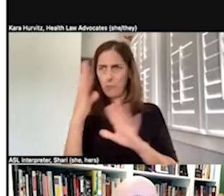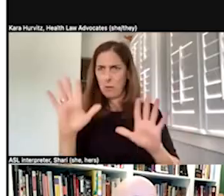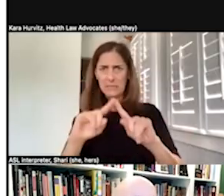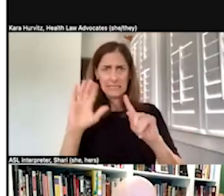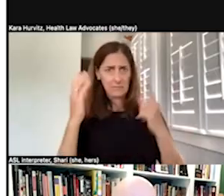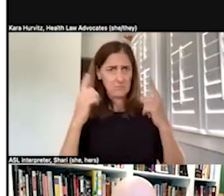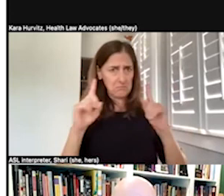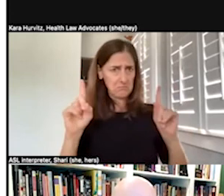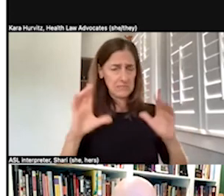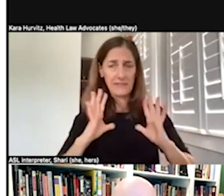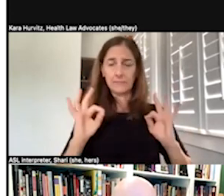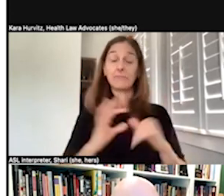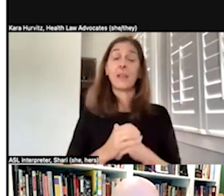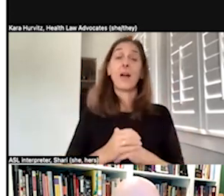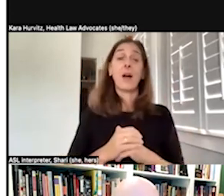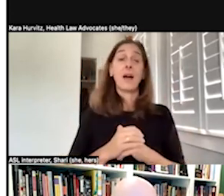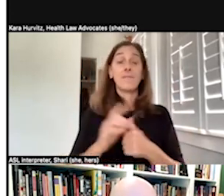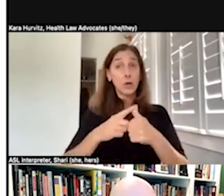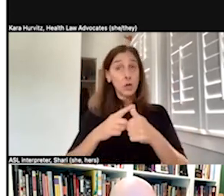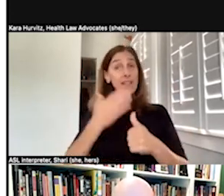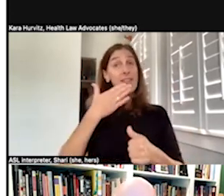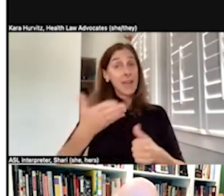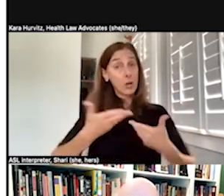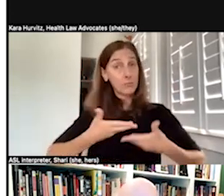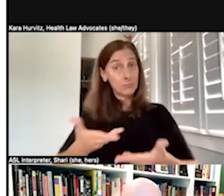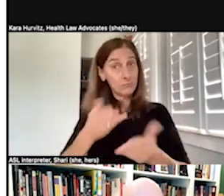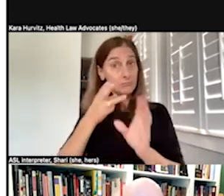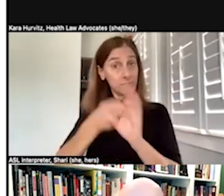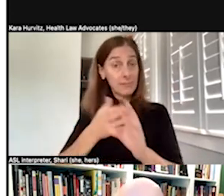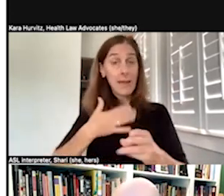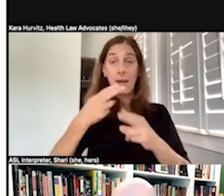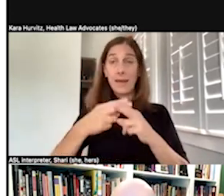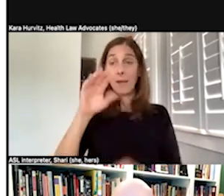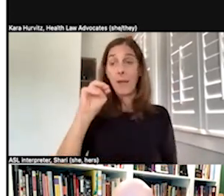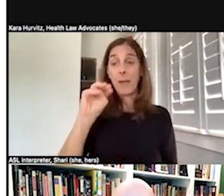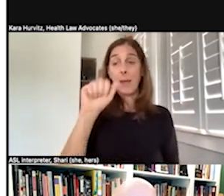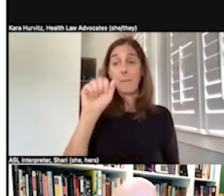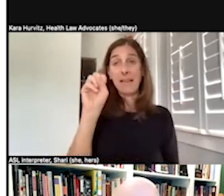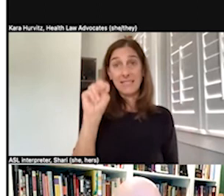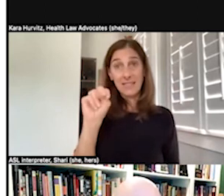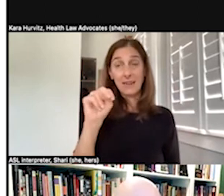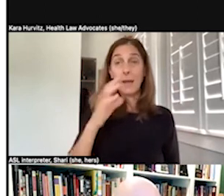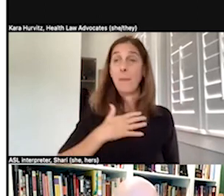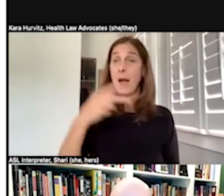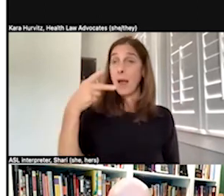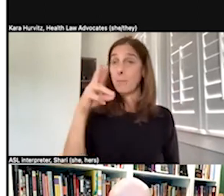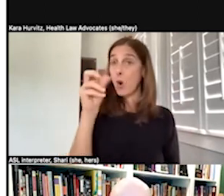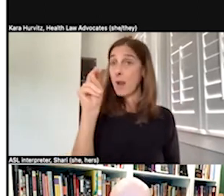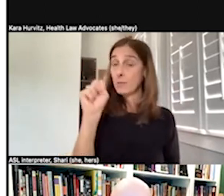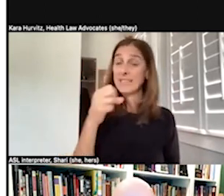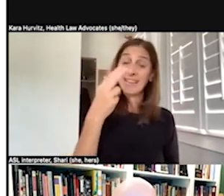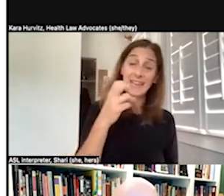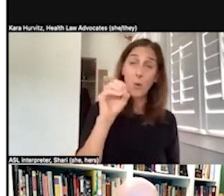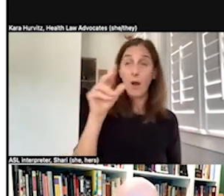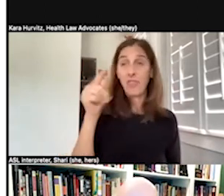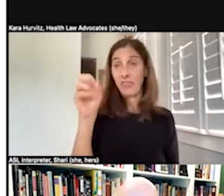All right. So first of all, thank you for having me today. My name is Mason. I use he, they pronouns. In my full-time work, I am